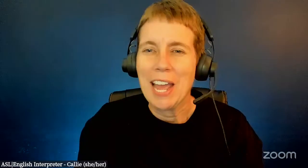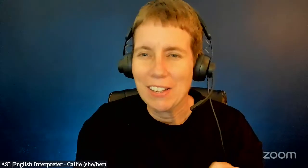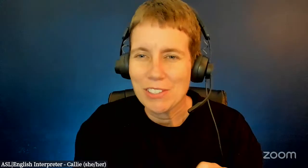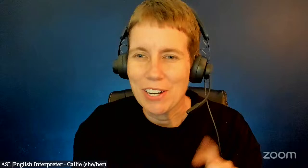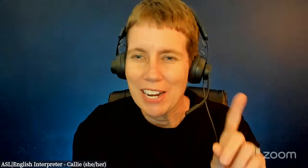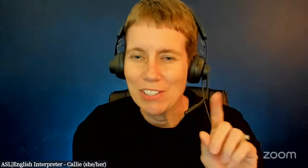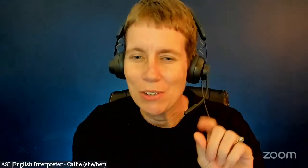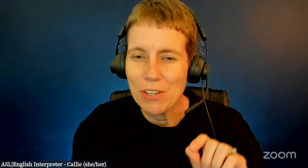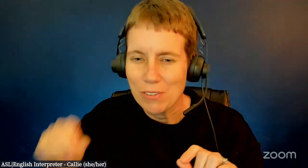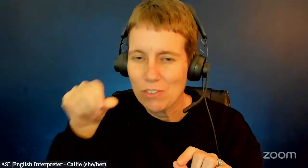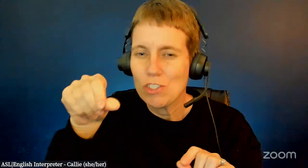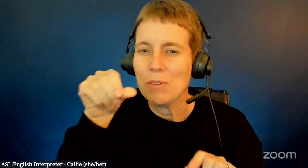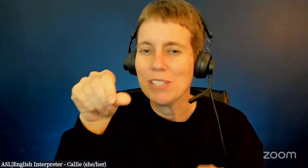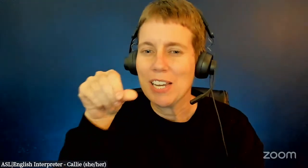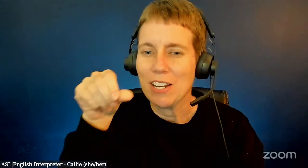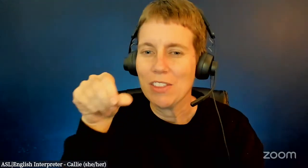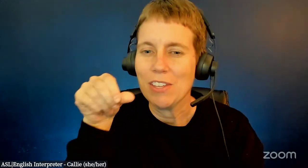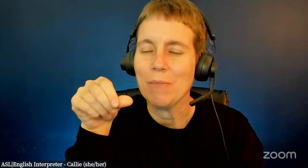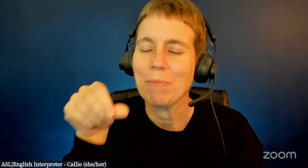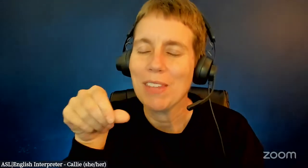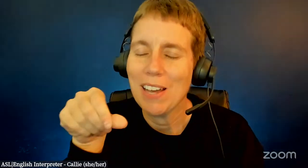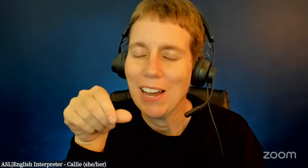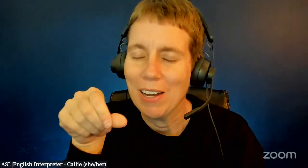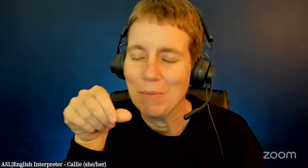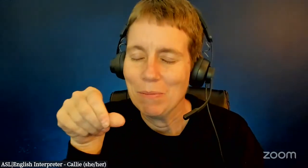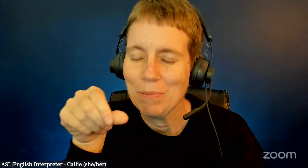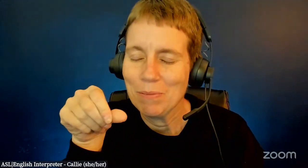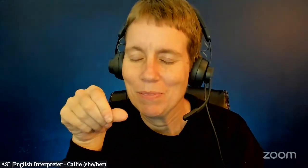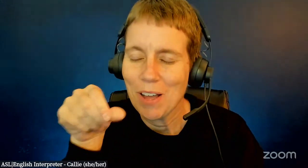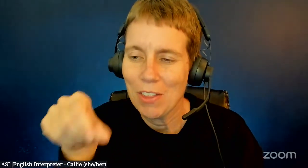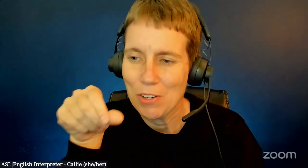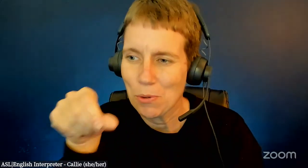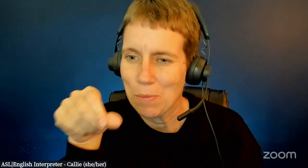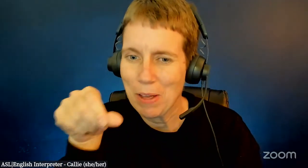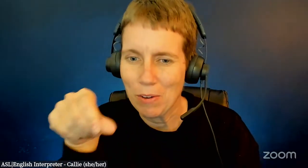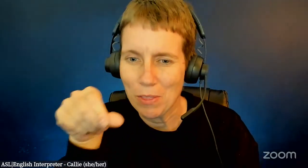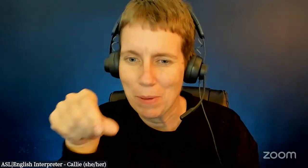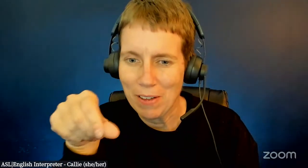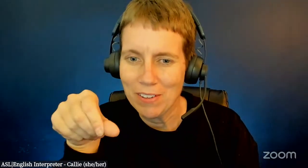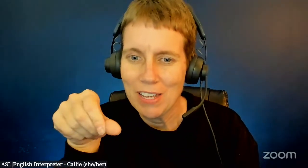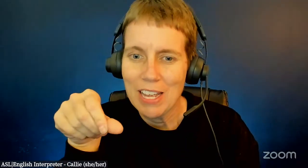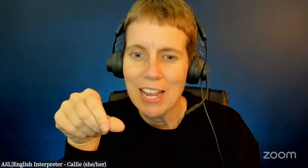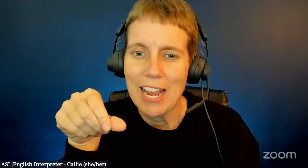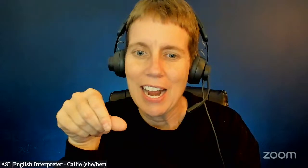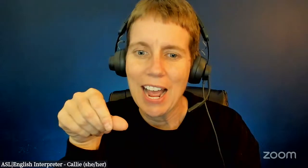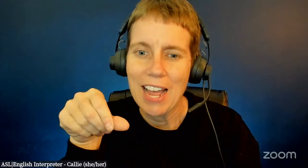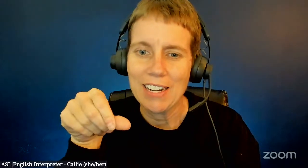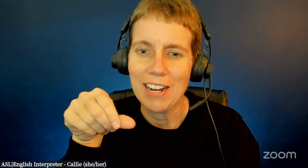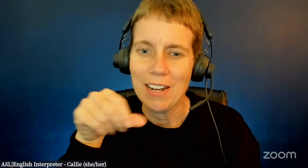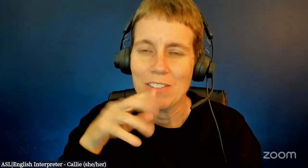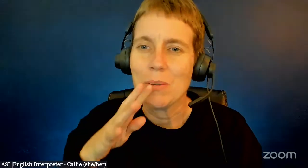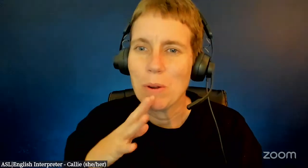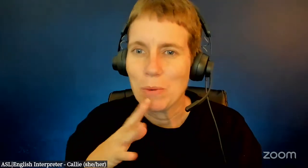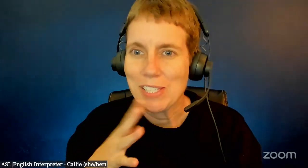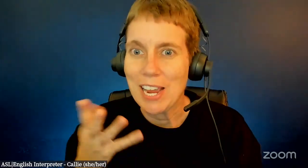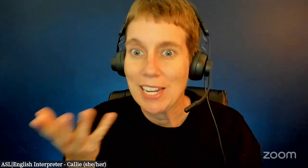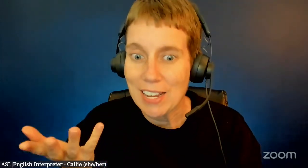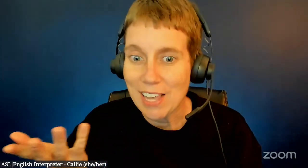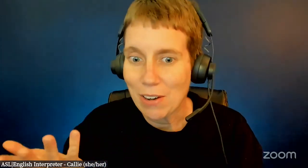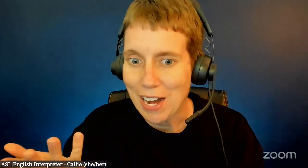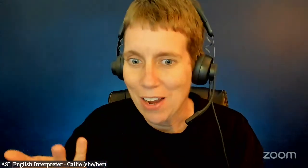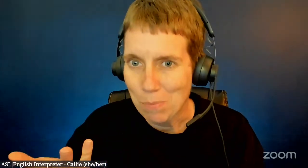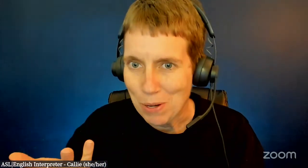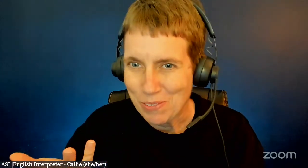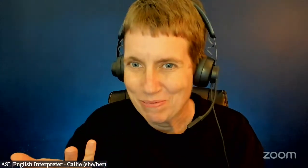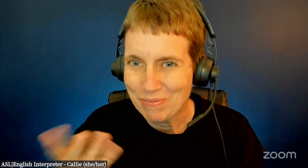So yeah, sorry. And so she was saying on the doorbell or the bell, Yeah. it had someone would say, "Yes,